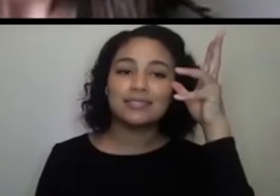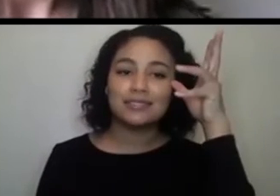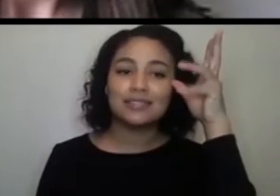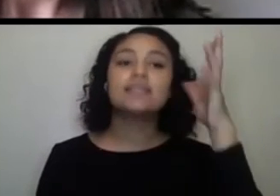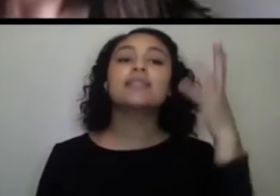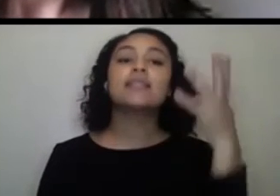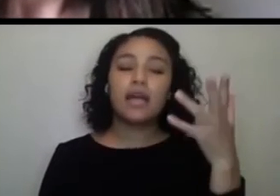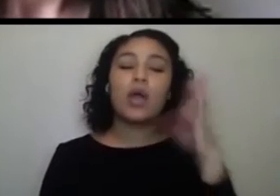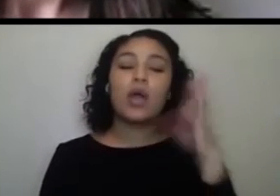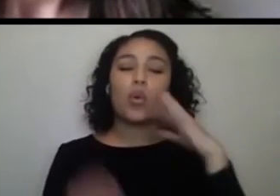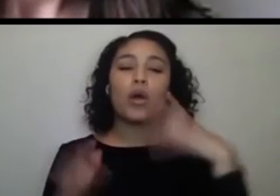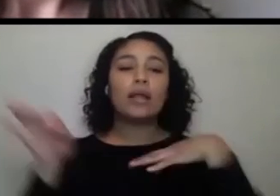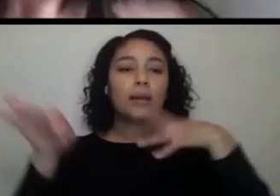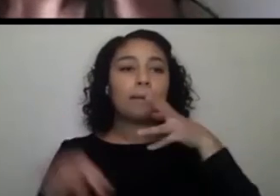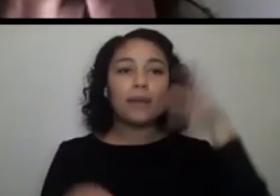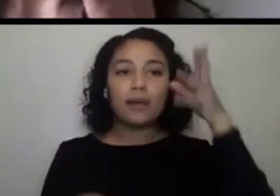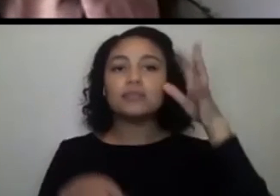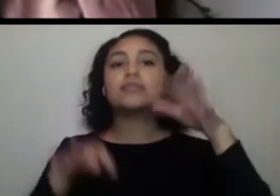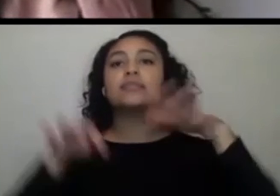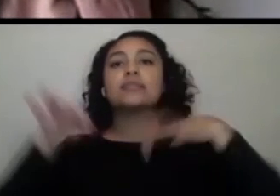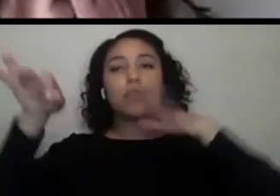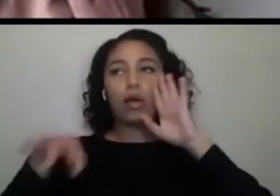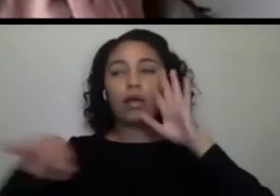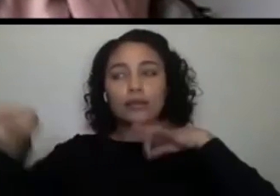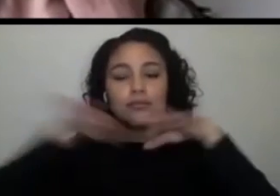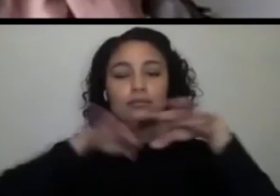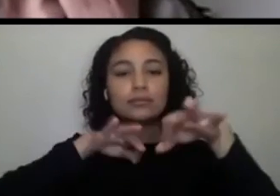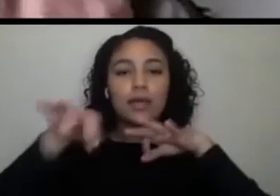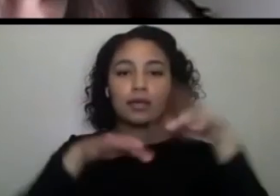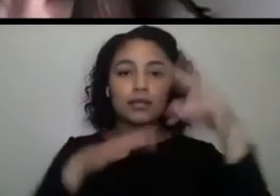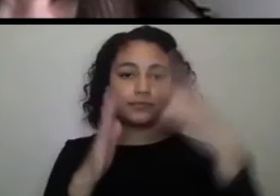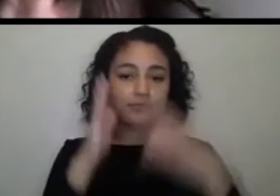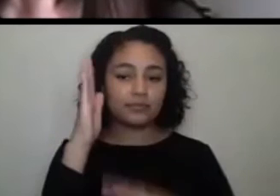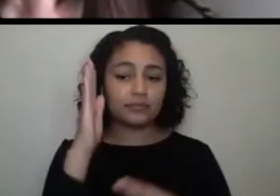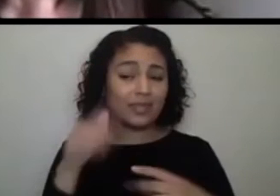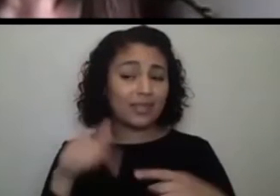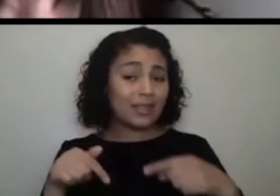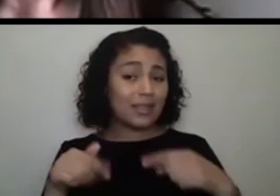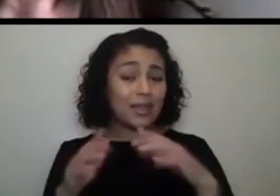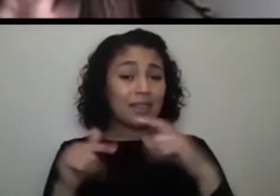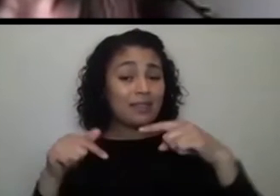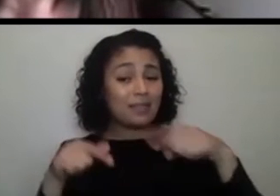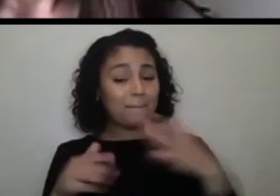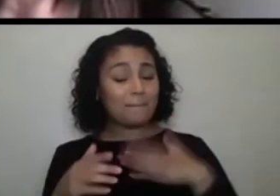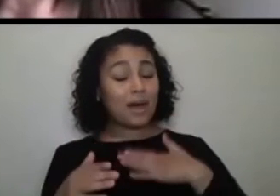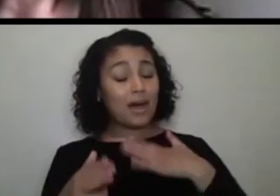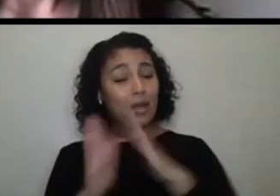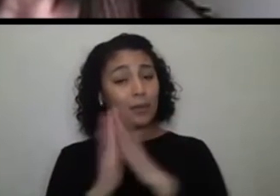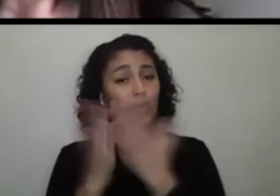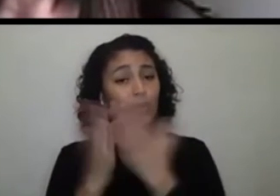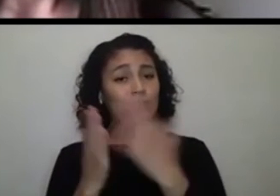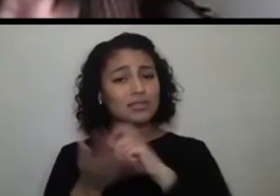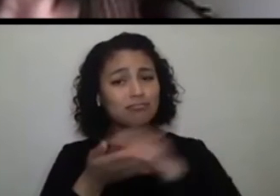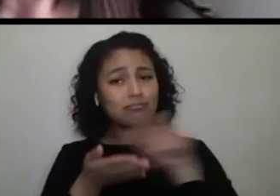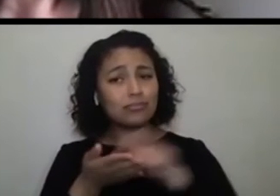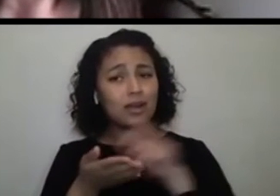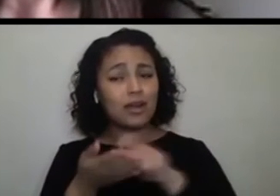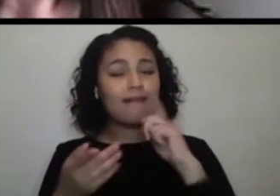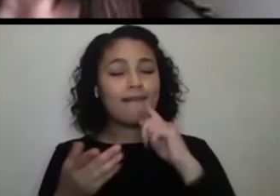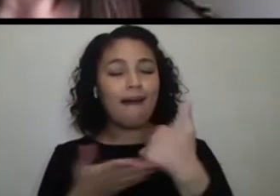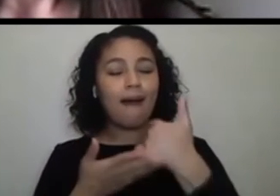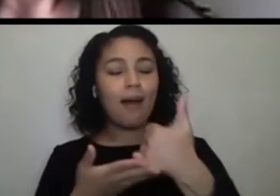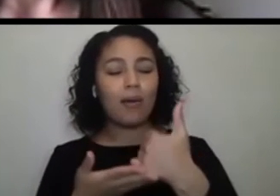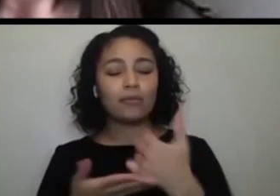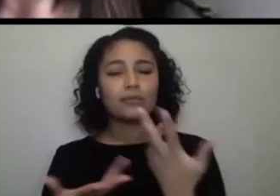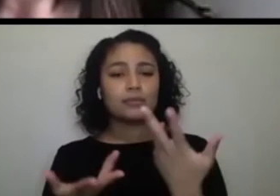how to use the book, because the book is not meant to be rushed through. It's designed for your child to make discoveries. So